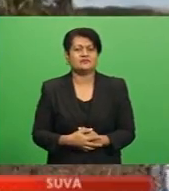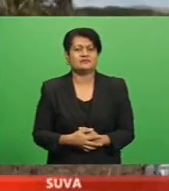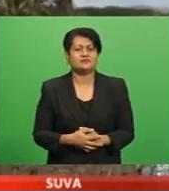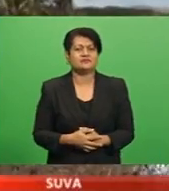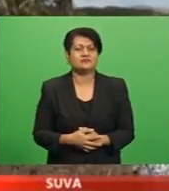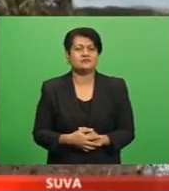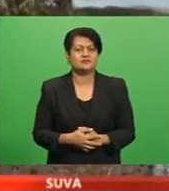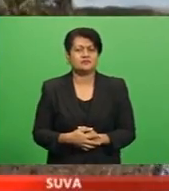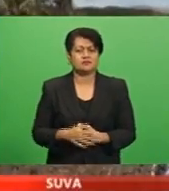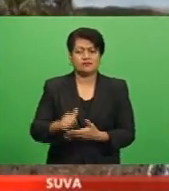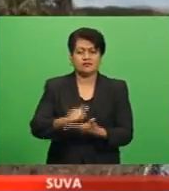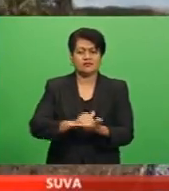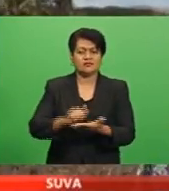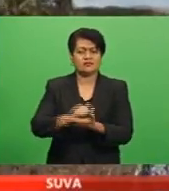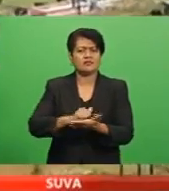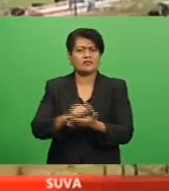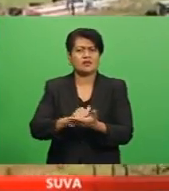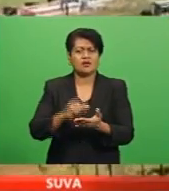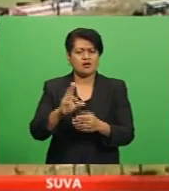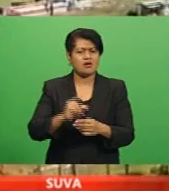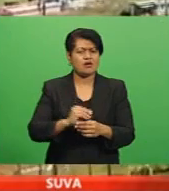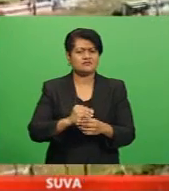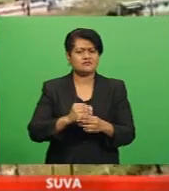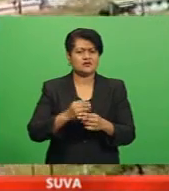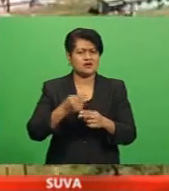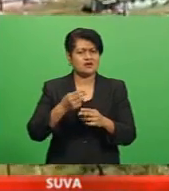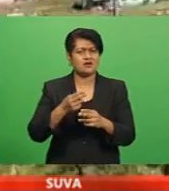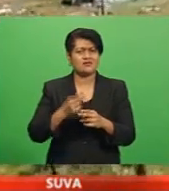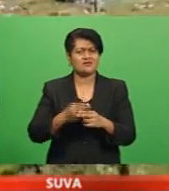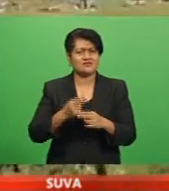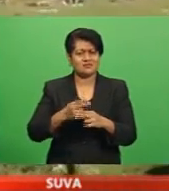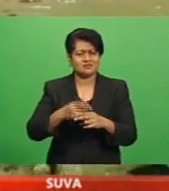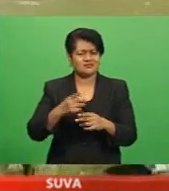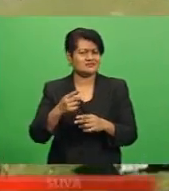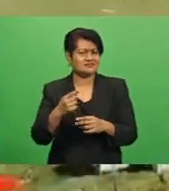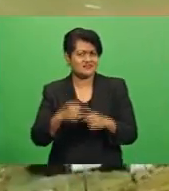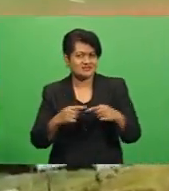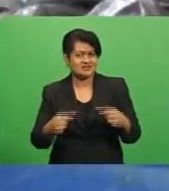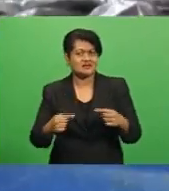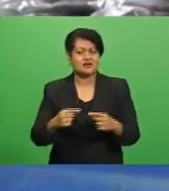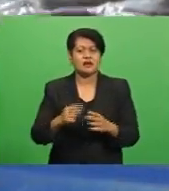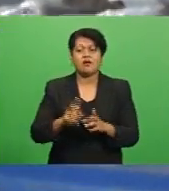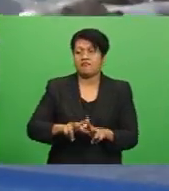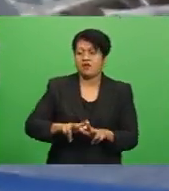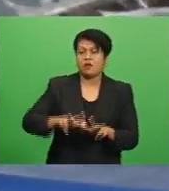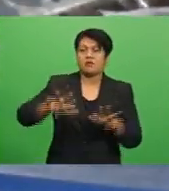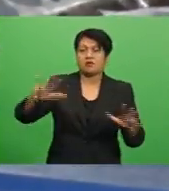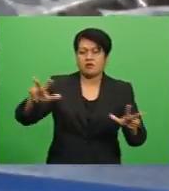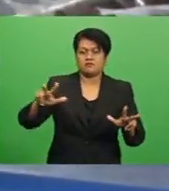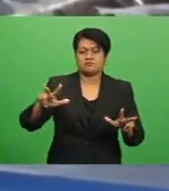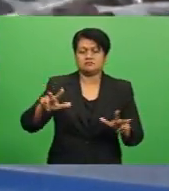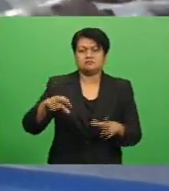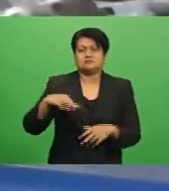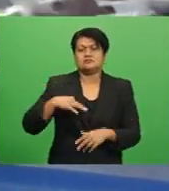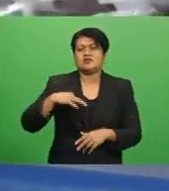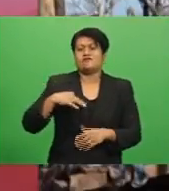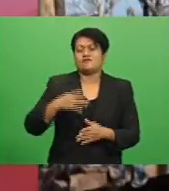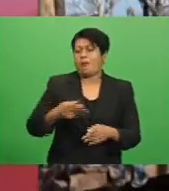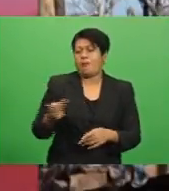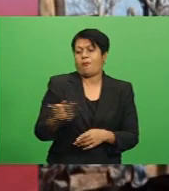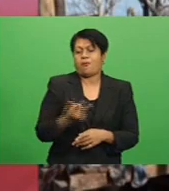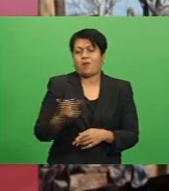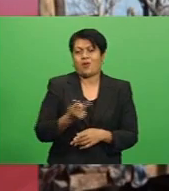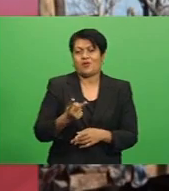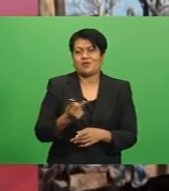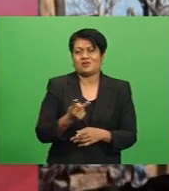The purchasing of fresh produce and cash crops from any farmer in Vanuatu is beneficial for both parties. We wish to buy,